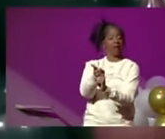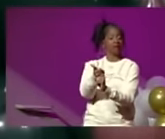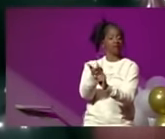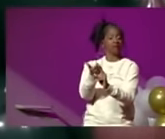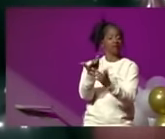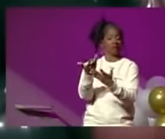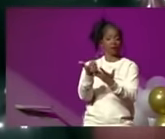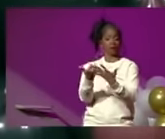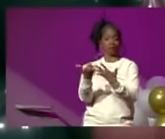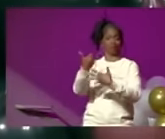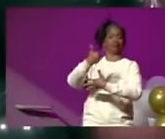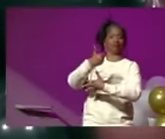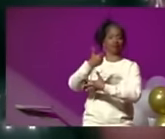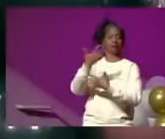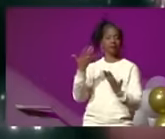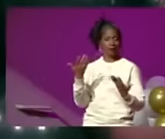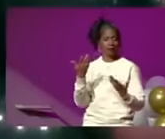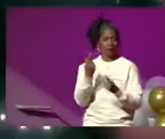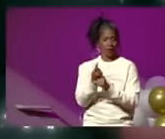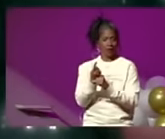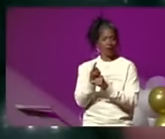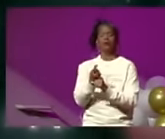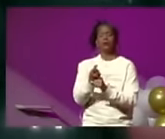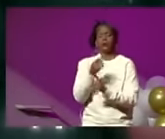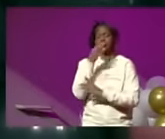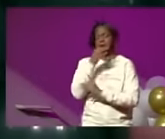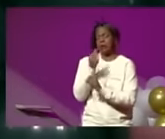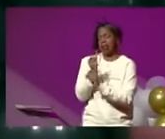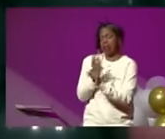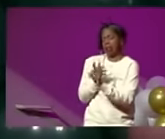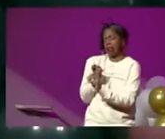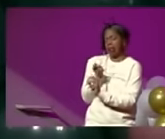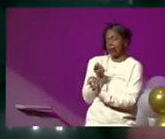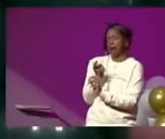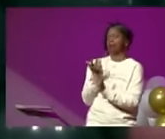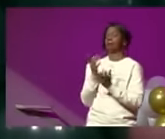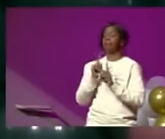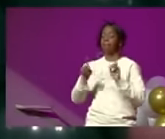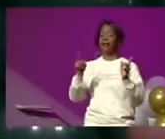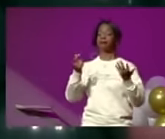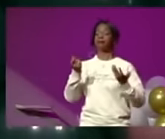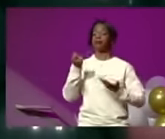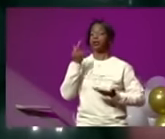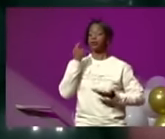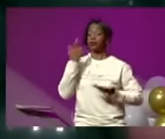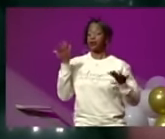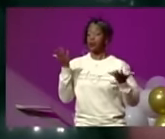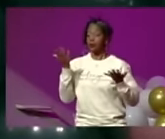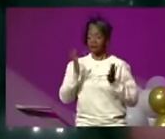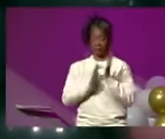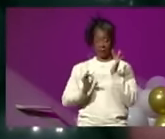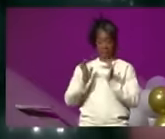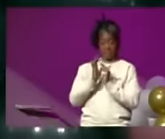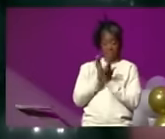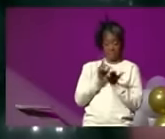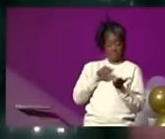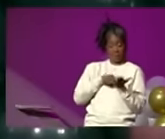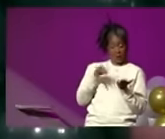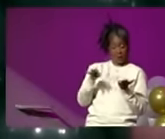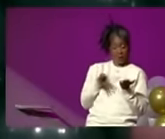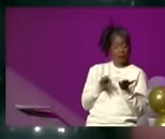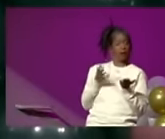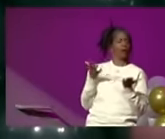that in just a moment as we wrap this thing up. But understand, the book lets us know that God is